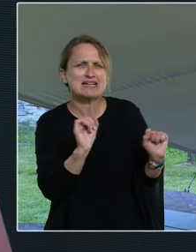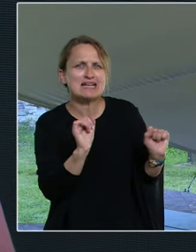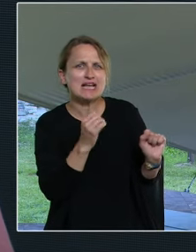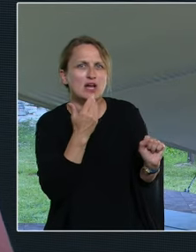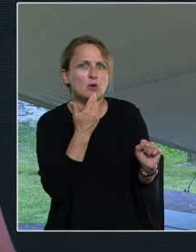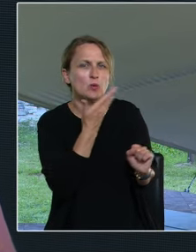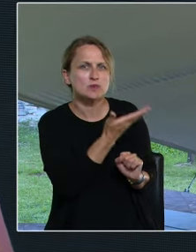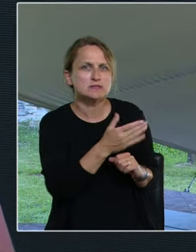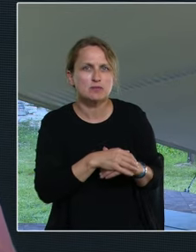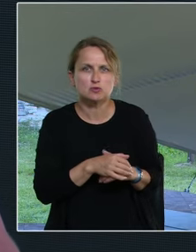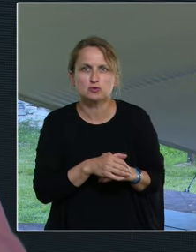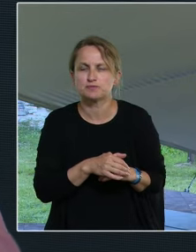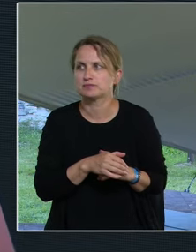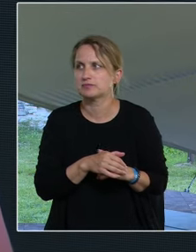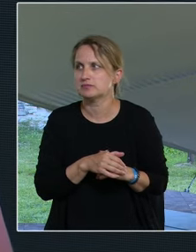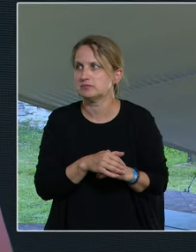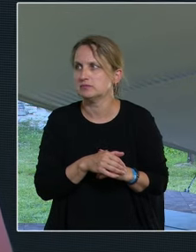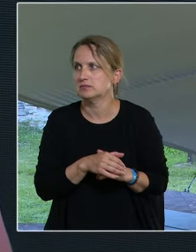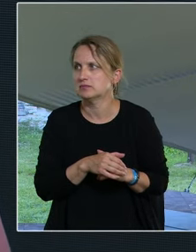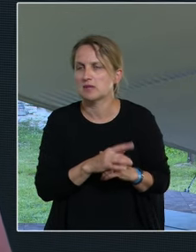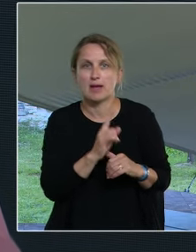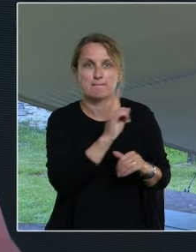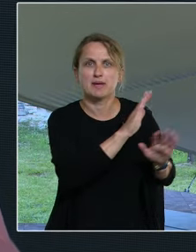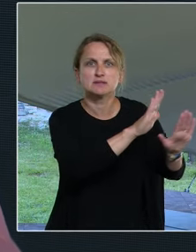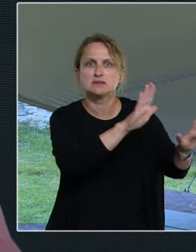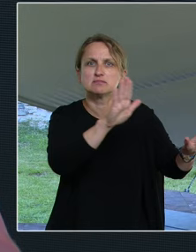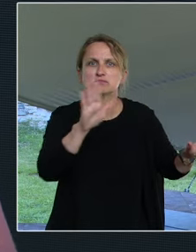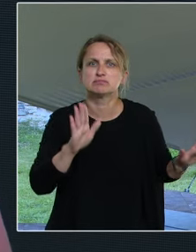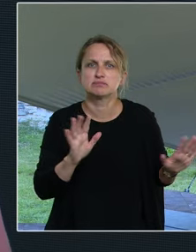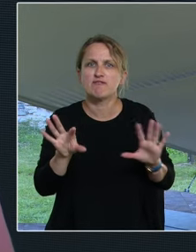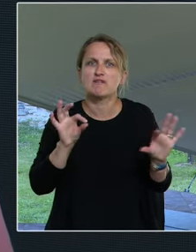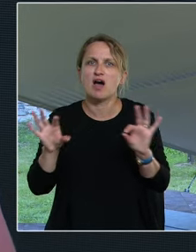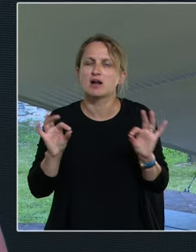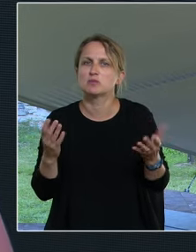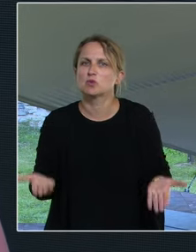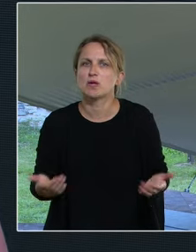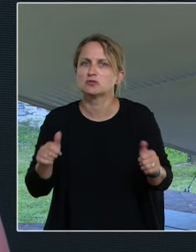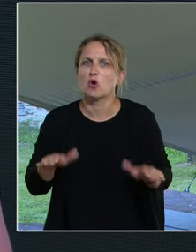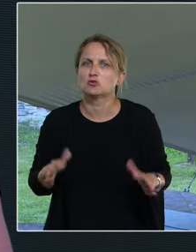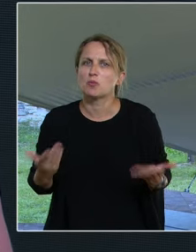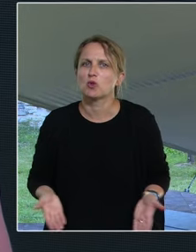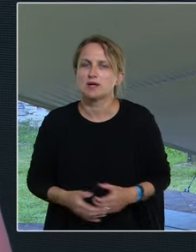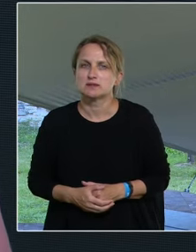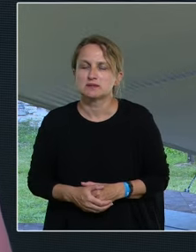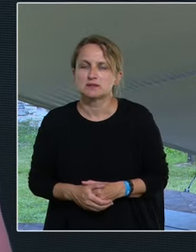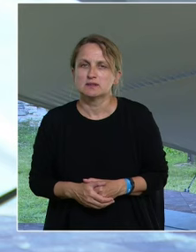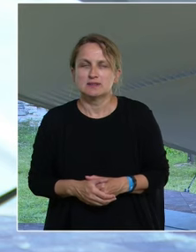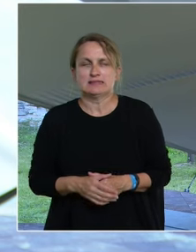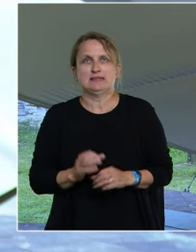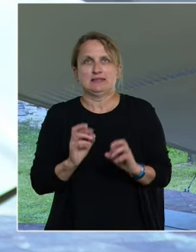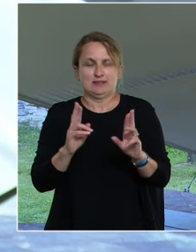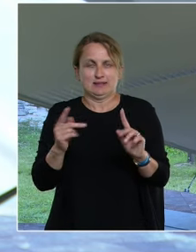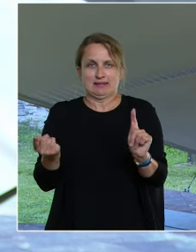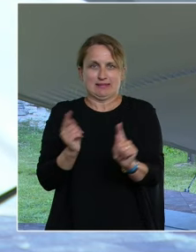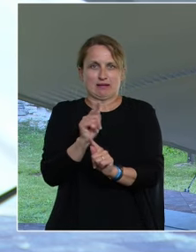How do you do your curatorial principles? Hmm. What is exhibited at Nifrost, and how do you make your decisions? Yeah, okay, so getting